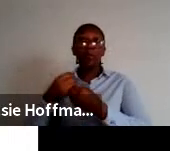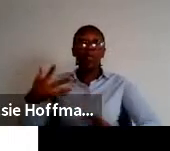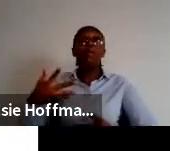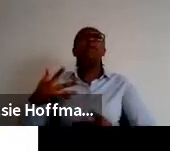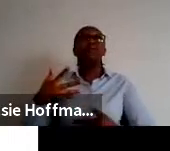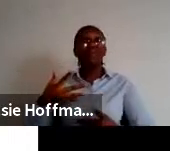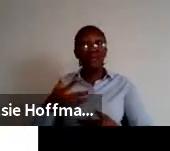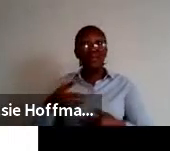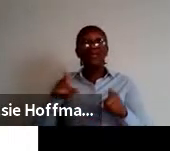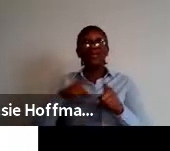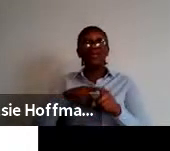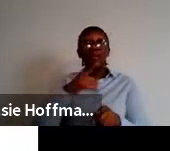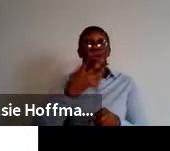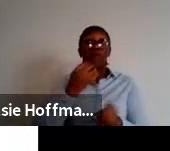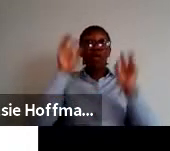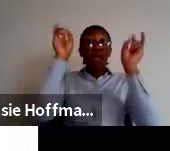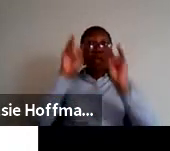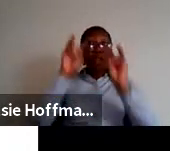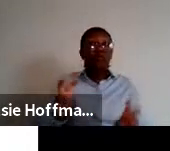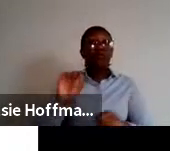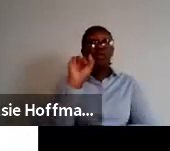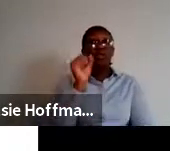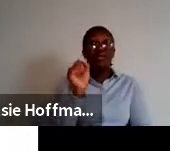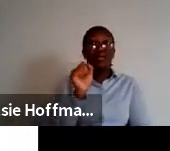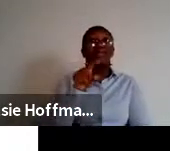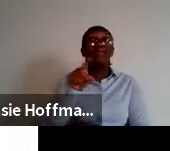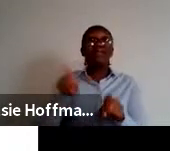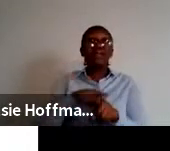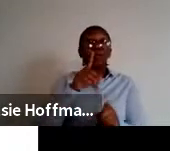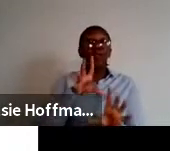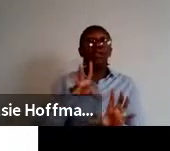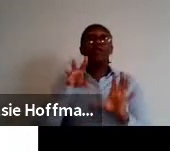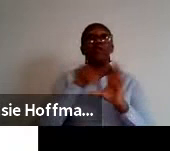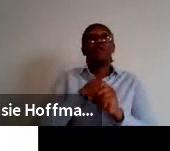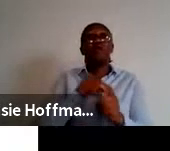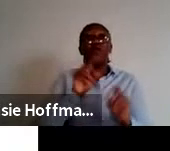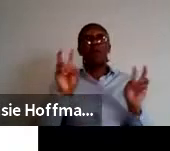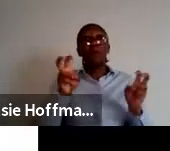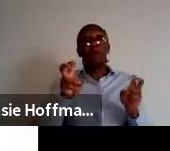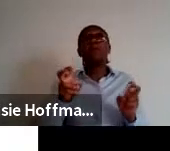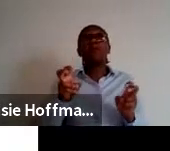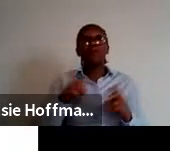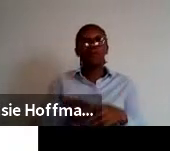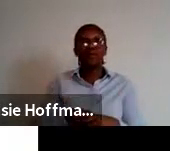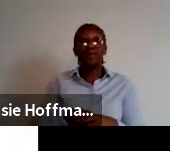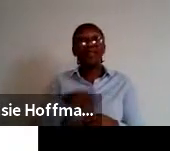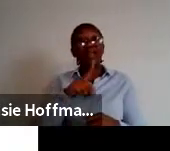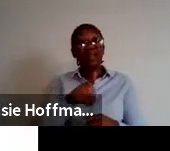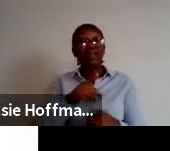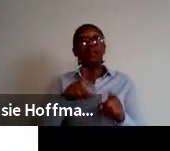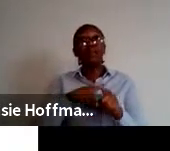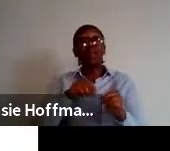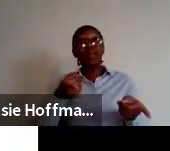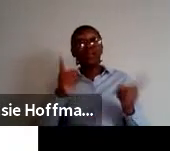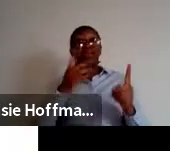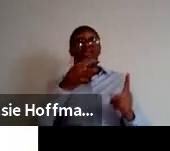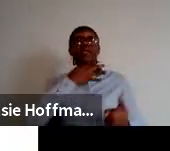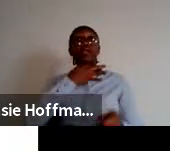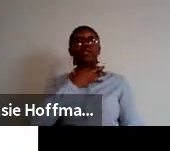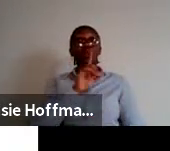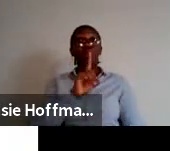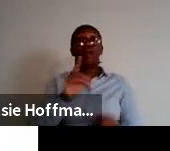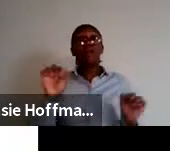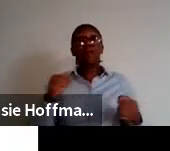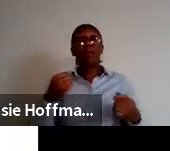the electrical components, find their way into the market. And the dangers of that are